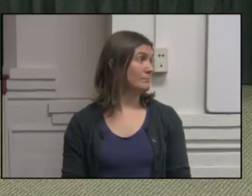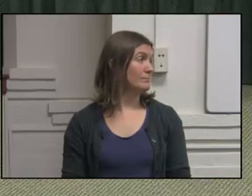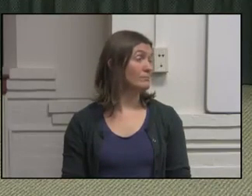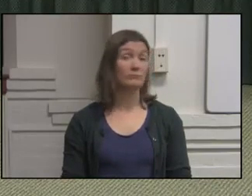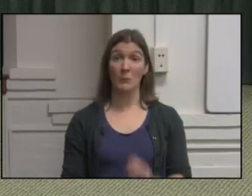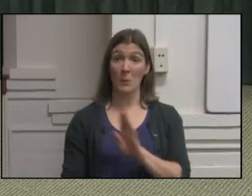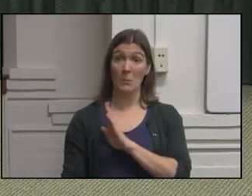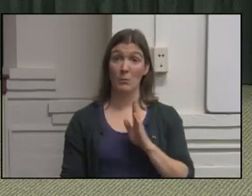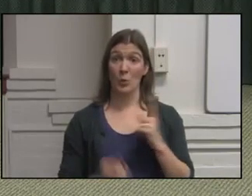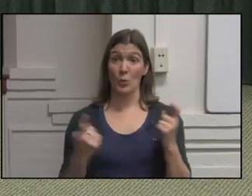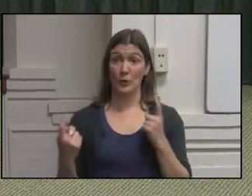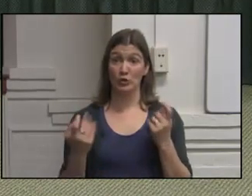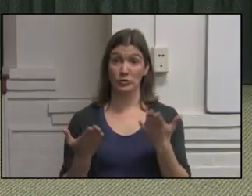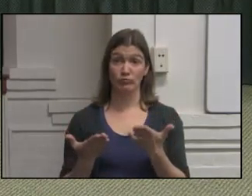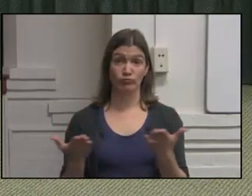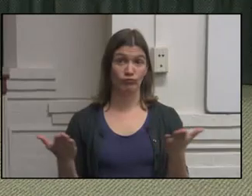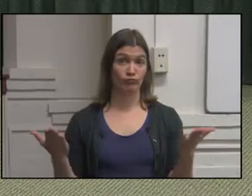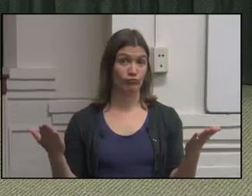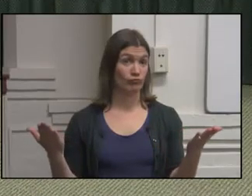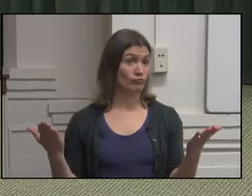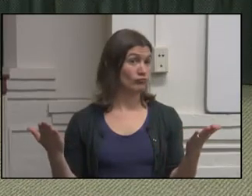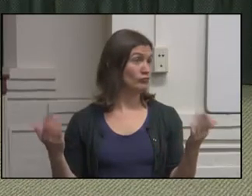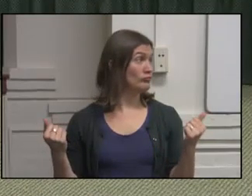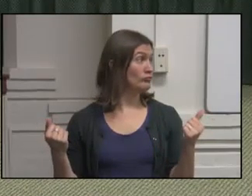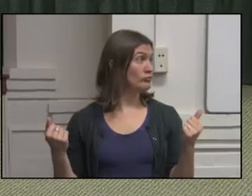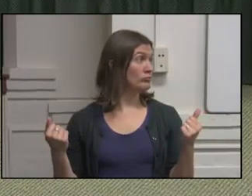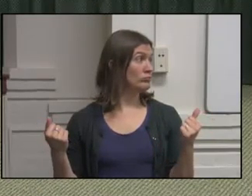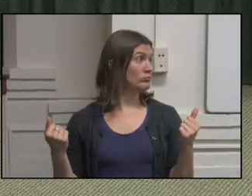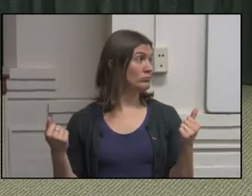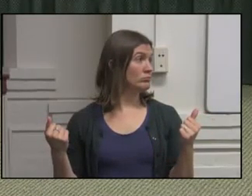Okay. Anybody on the board have questions or comments for Steve?